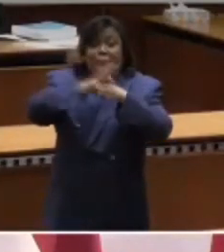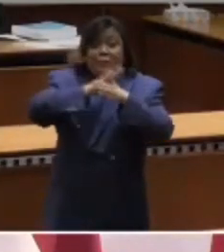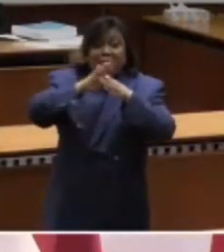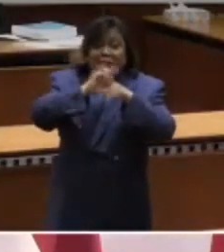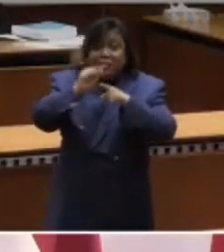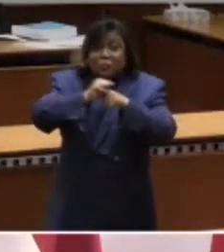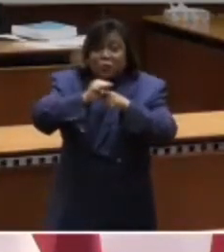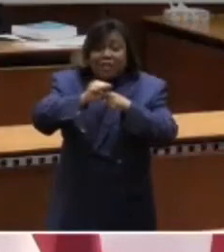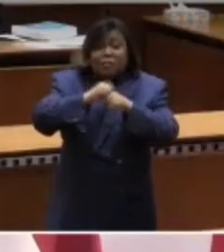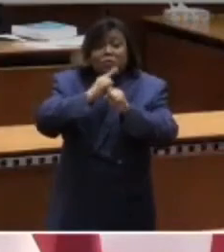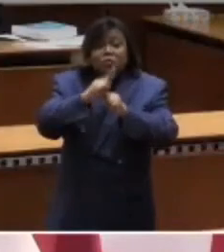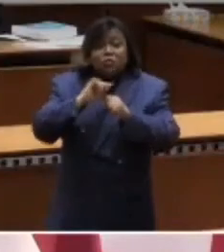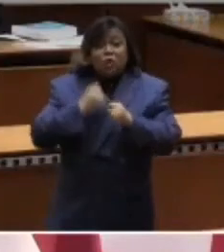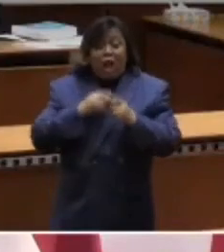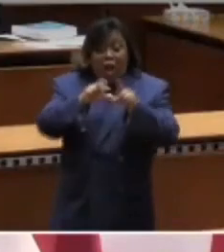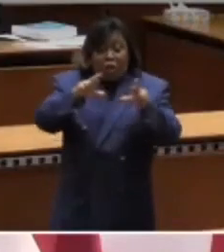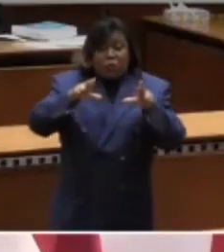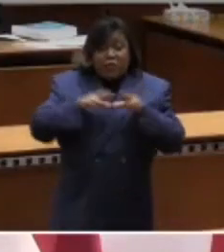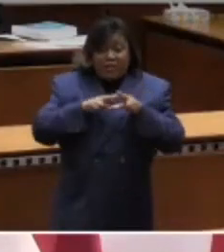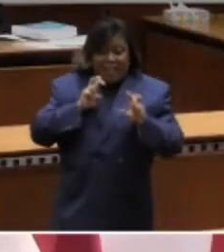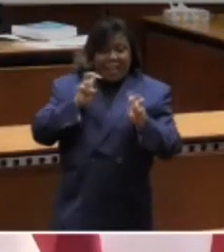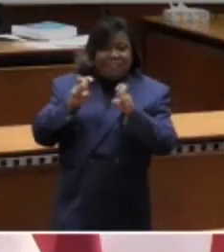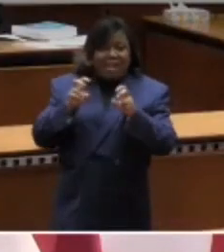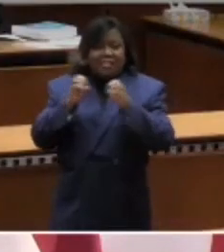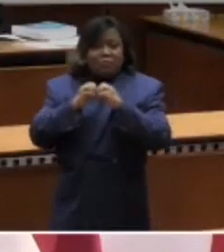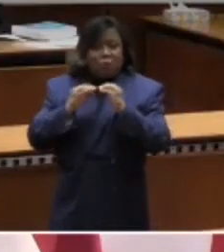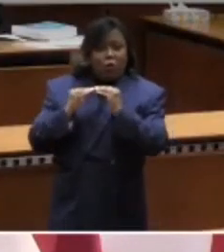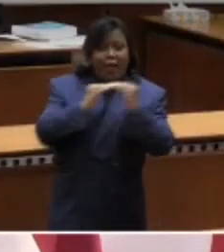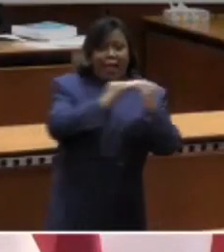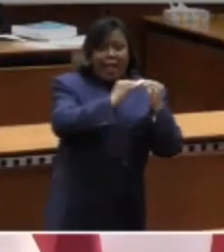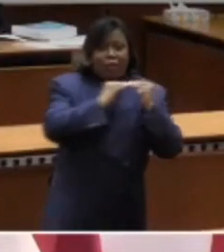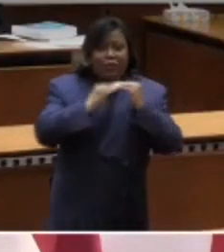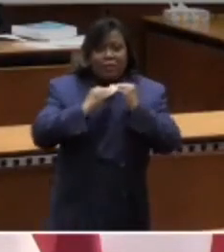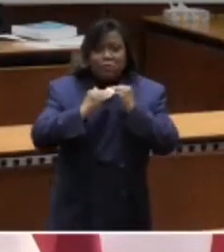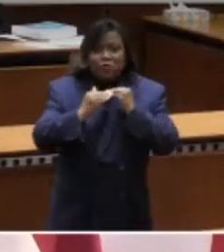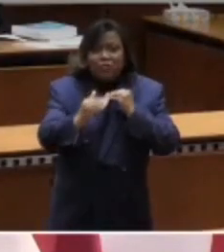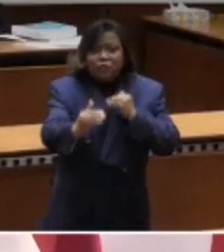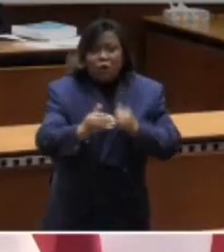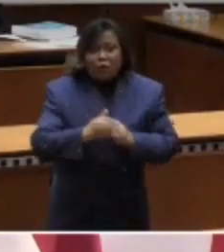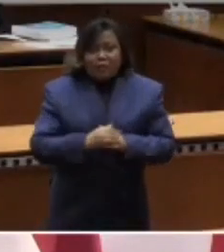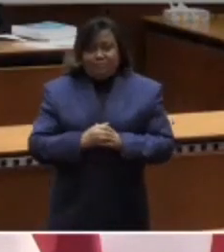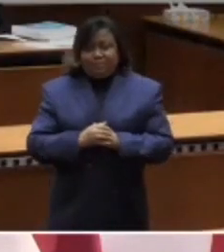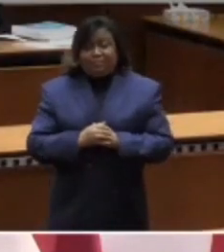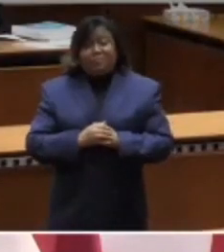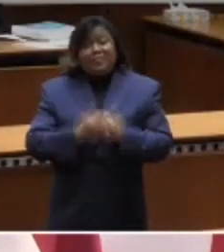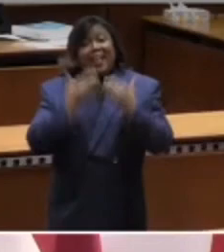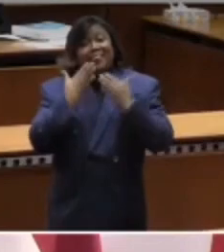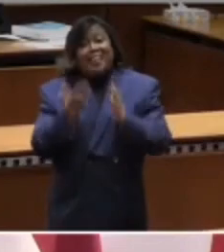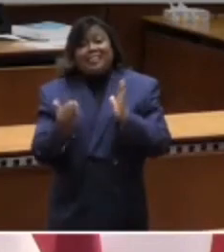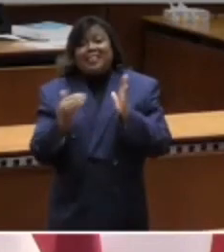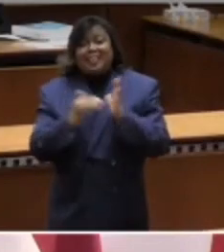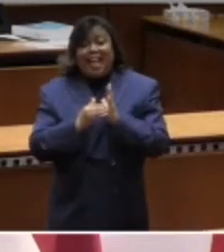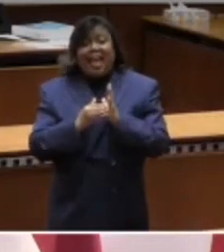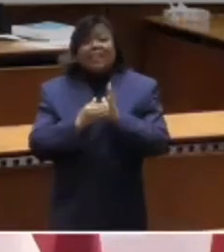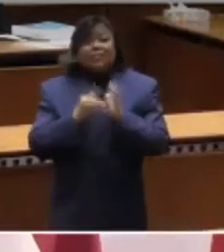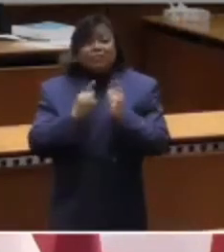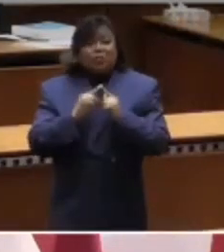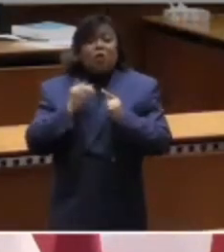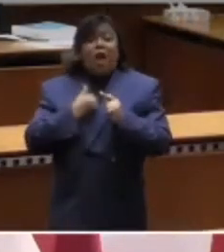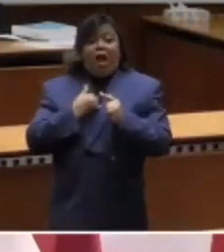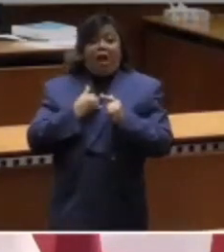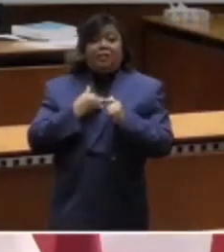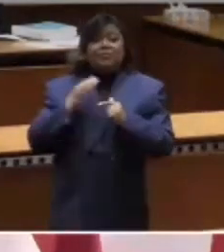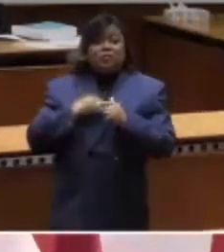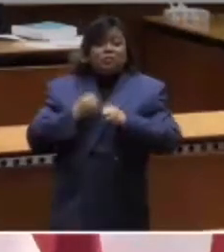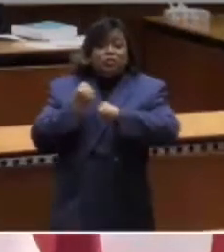practices to ensure our region invests more equitably moving forward. And thanks again to our